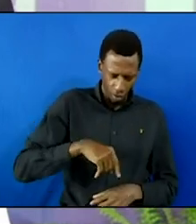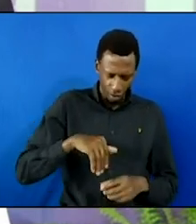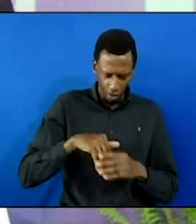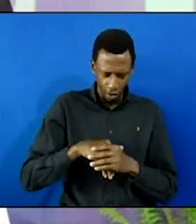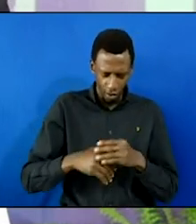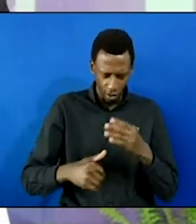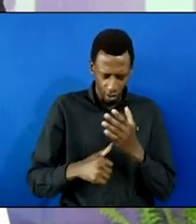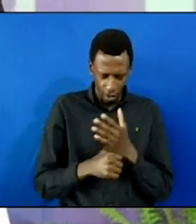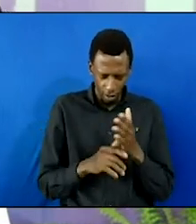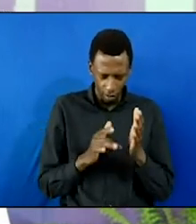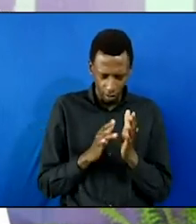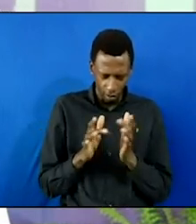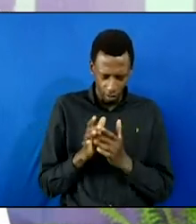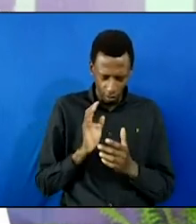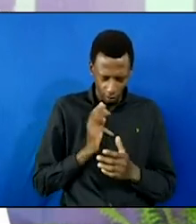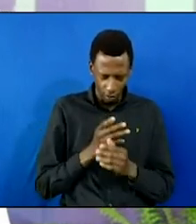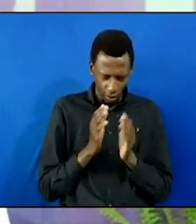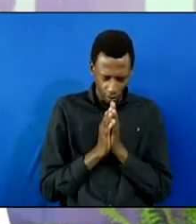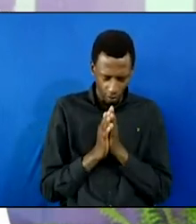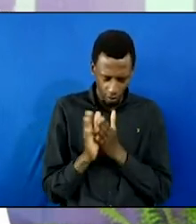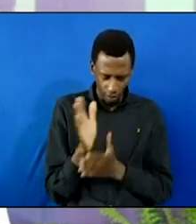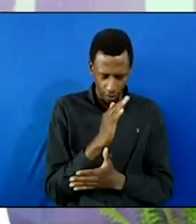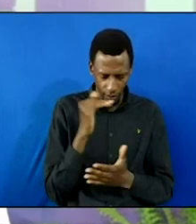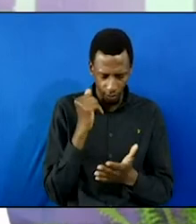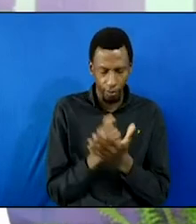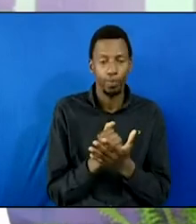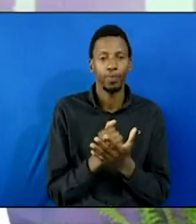In Jesus' name we pray.